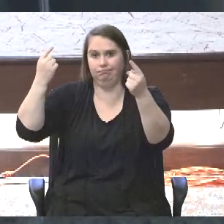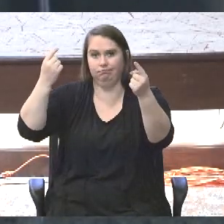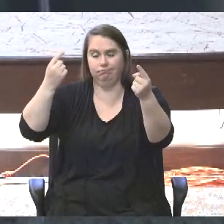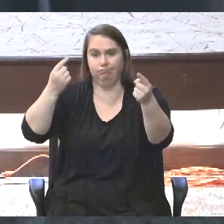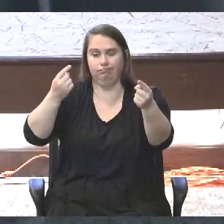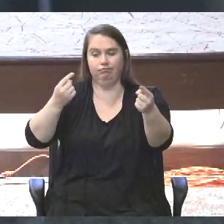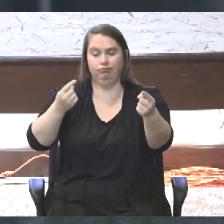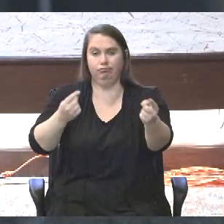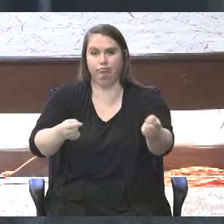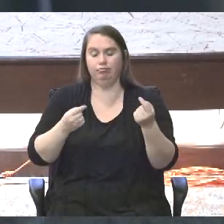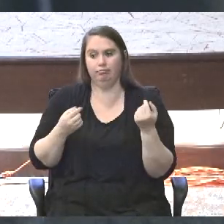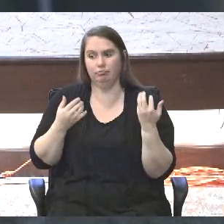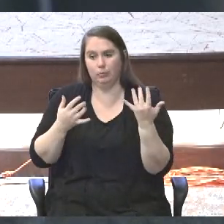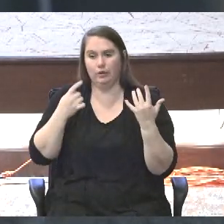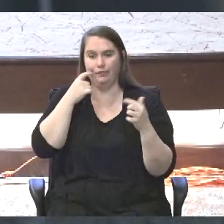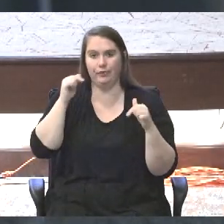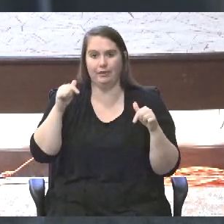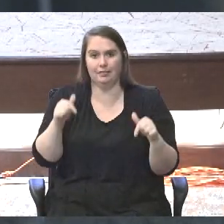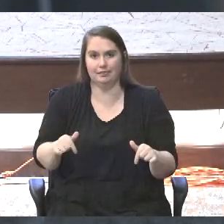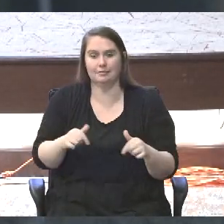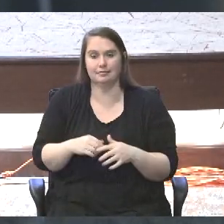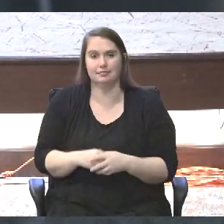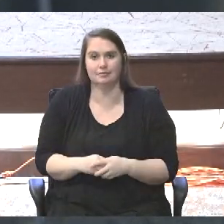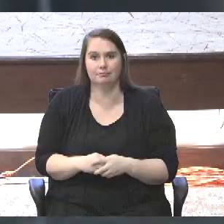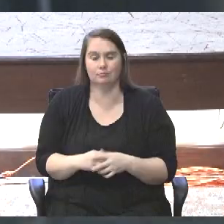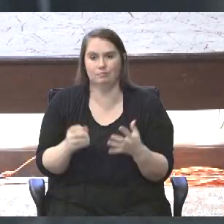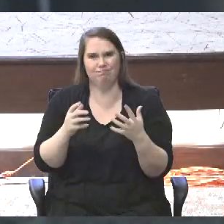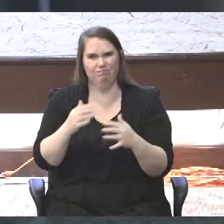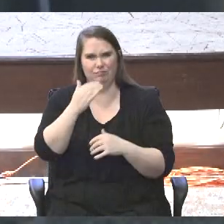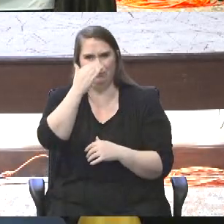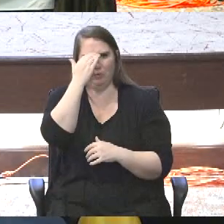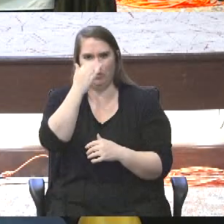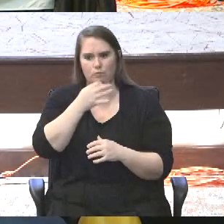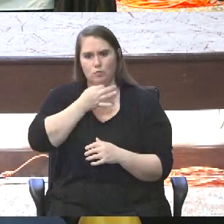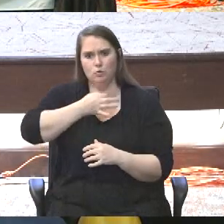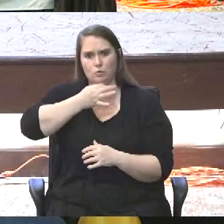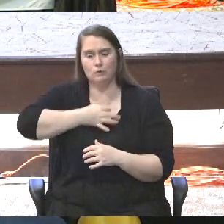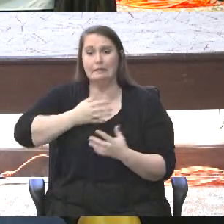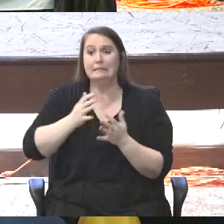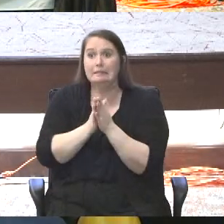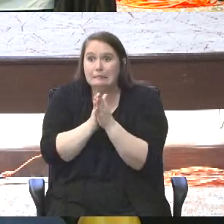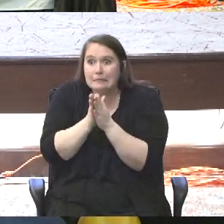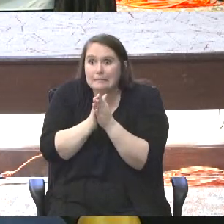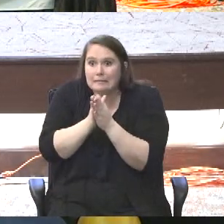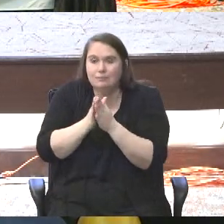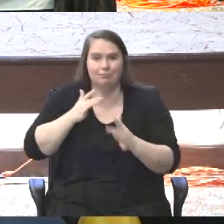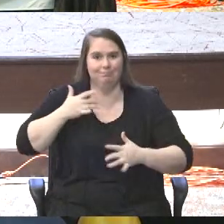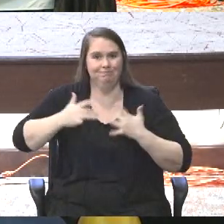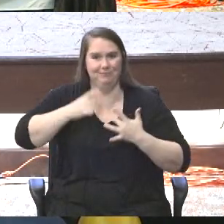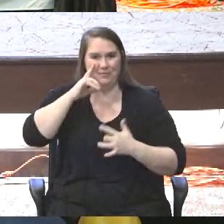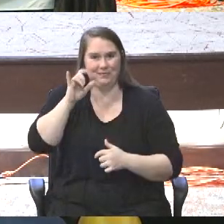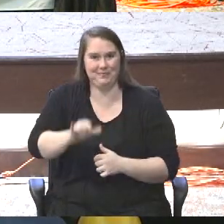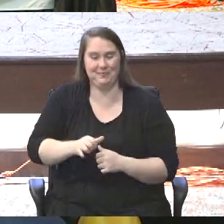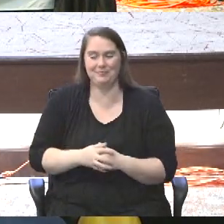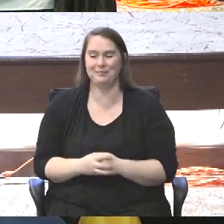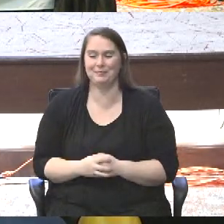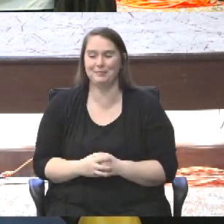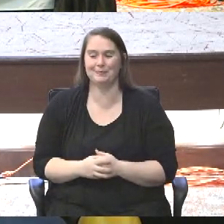time, but all along knowing it was coming, and so we're excited about that as well.